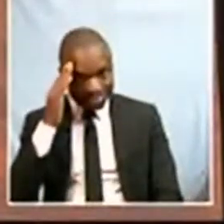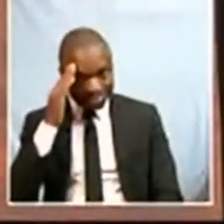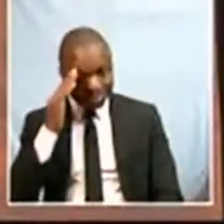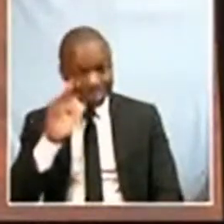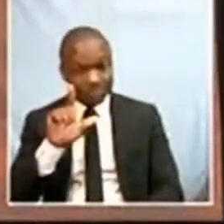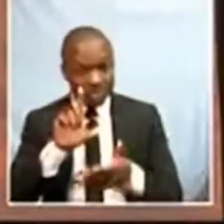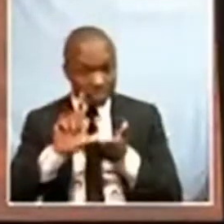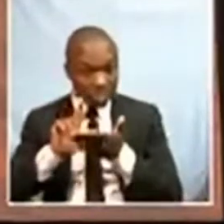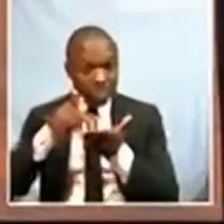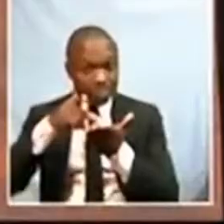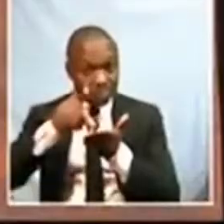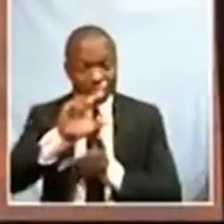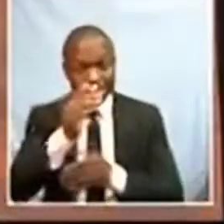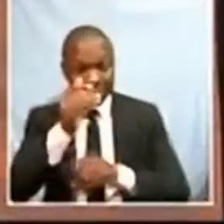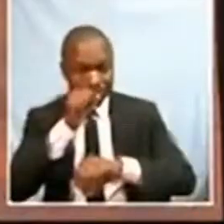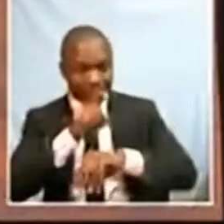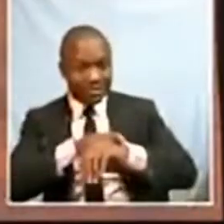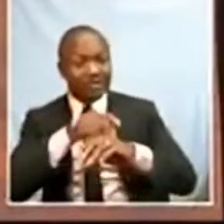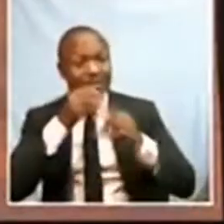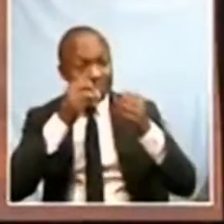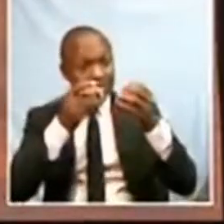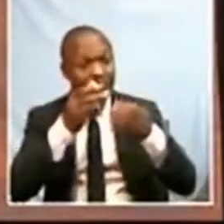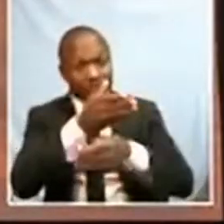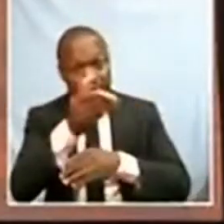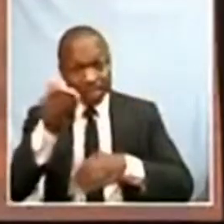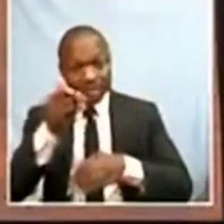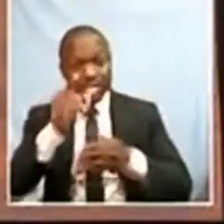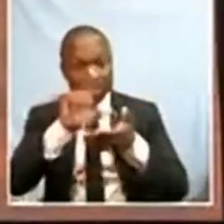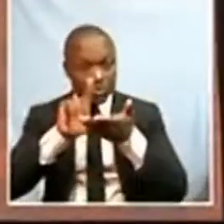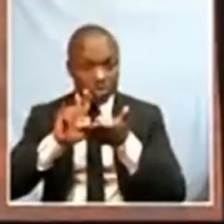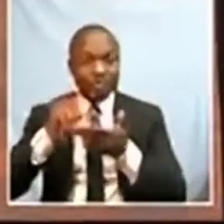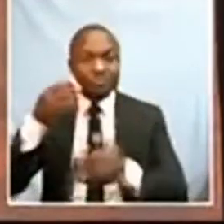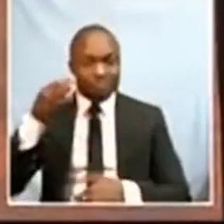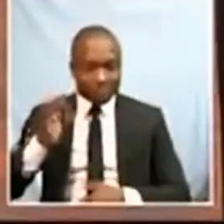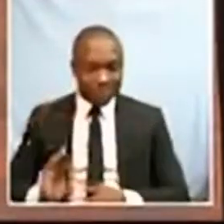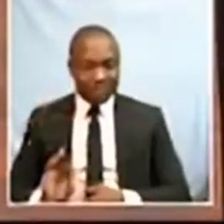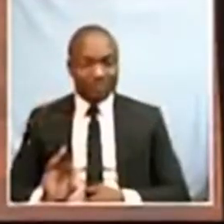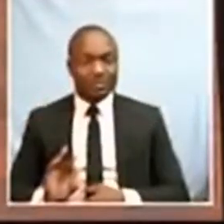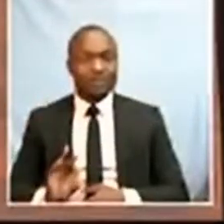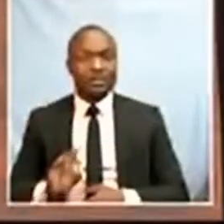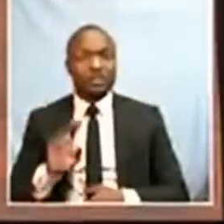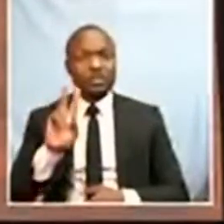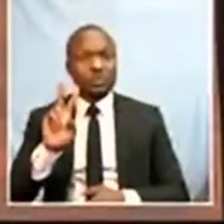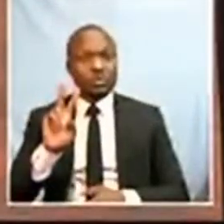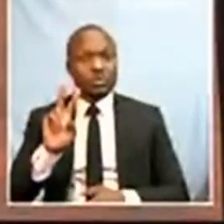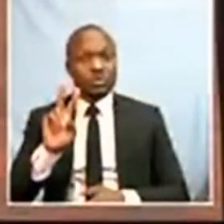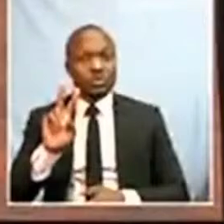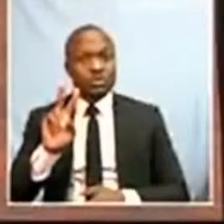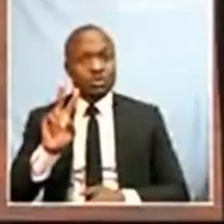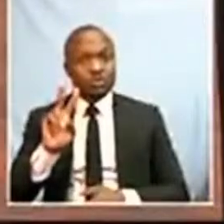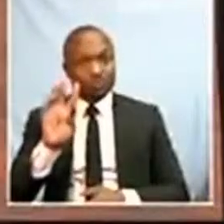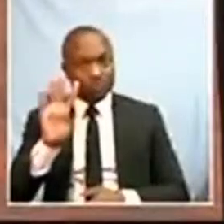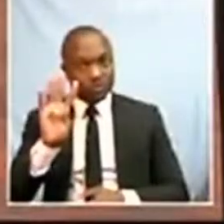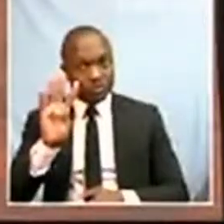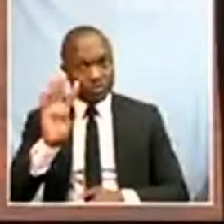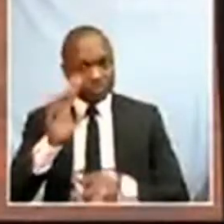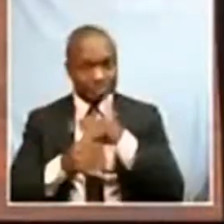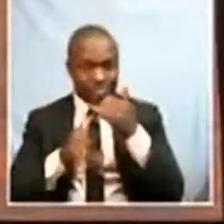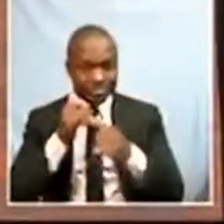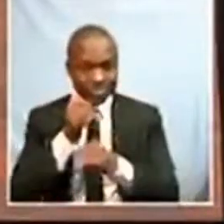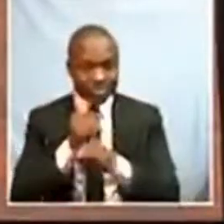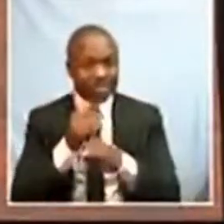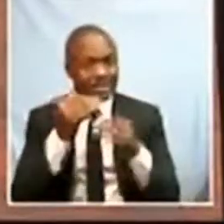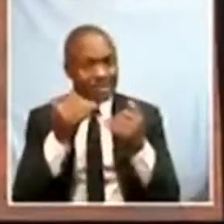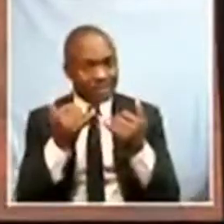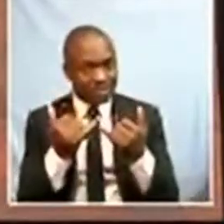loan repayment periods for most of these loan beneficiaries is between 2 and 4 years.